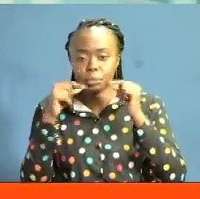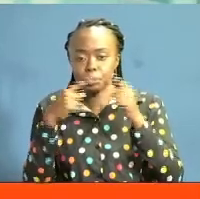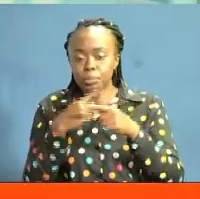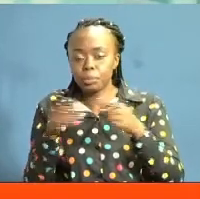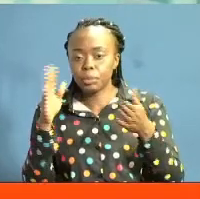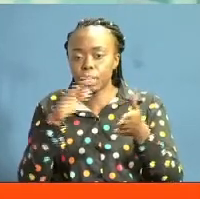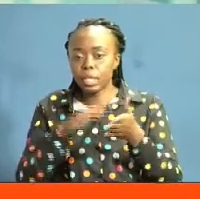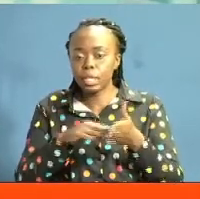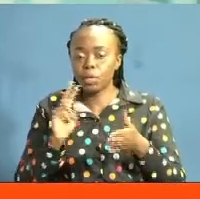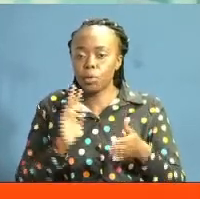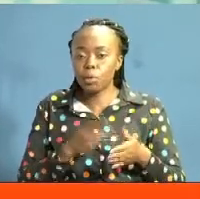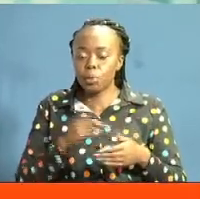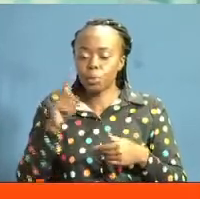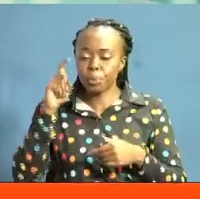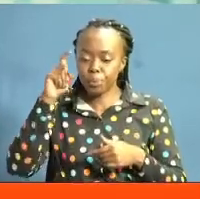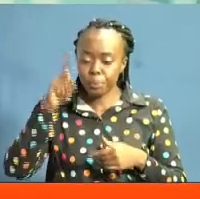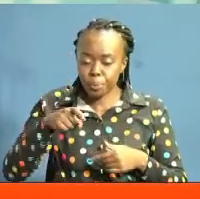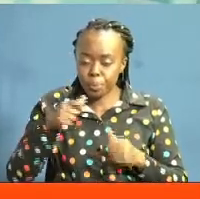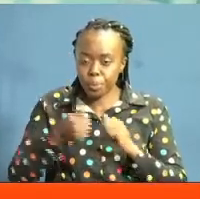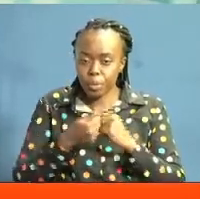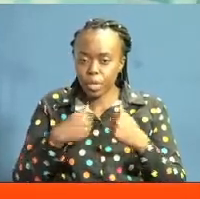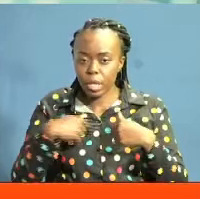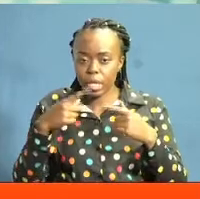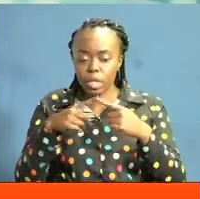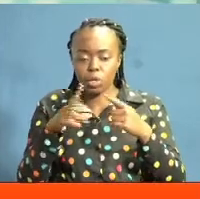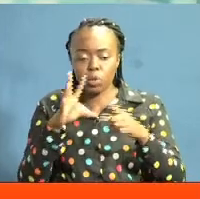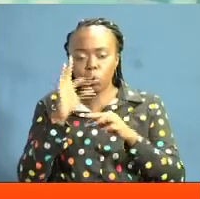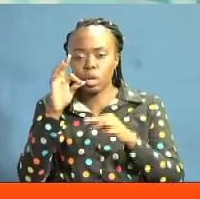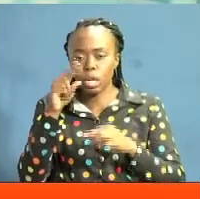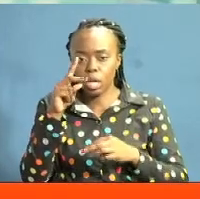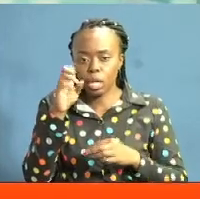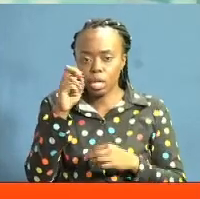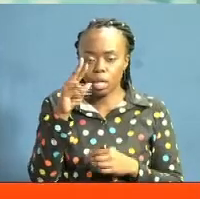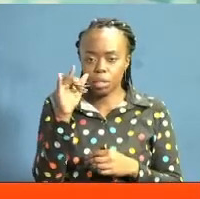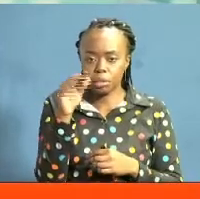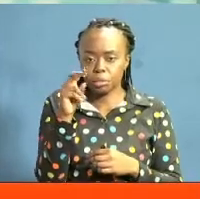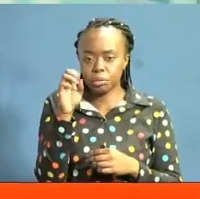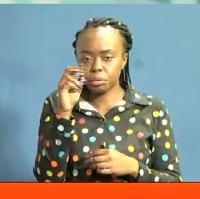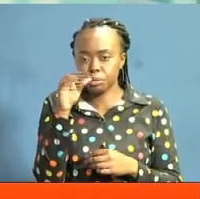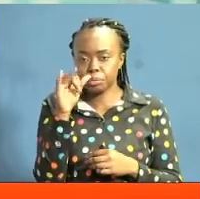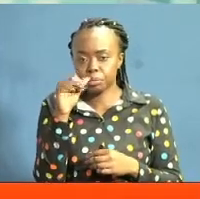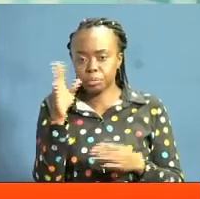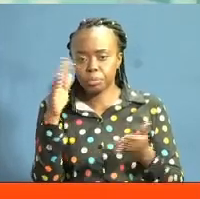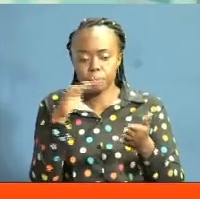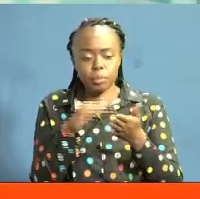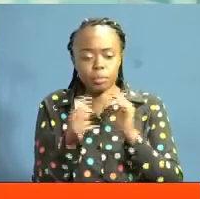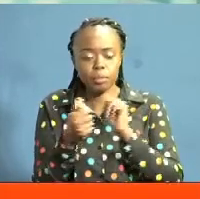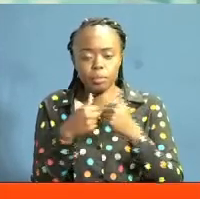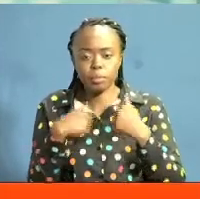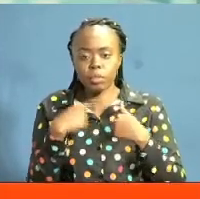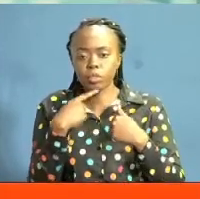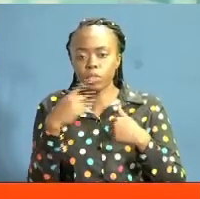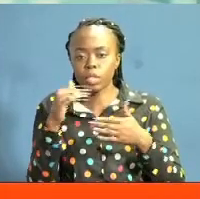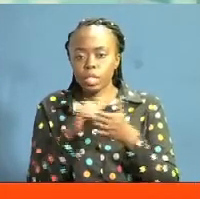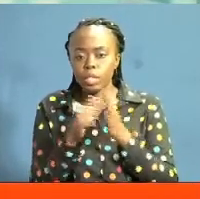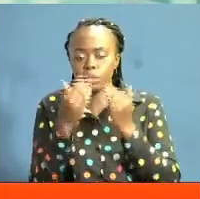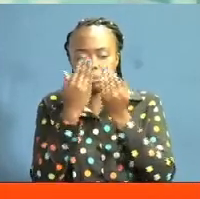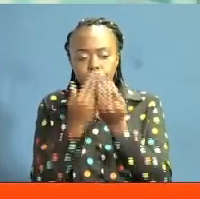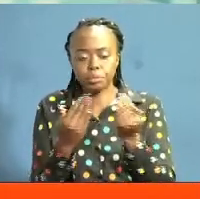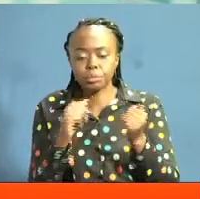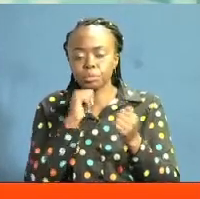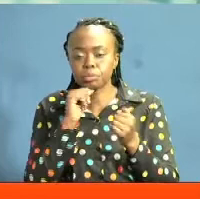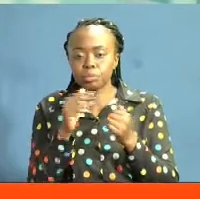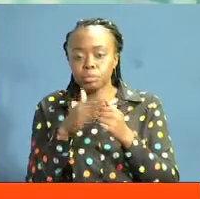again, we must be able to harmonize. We must be able to bring in discipline, mm-hmm. so that our children do not